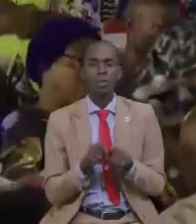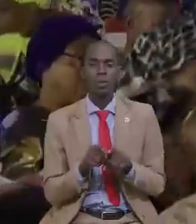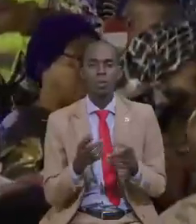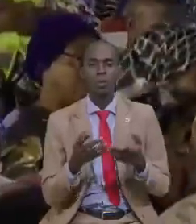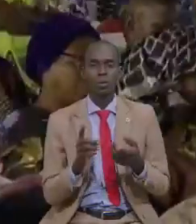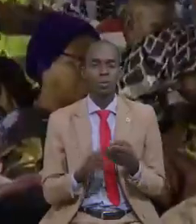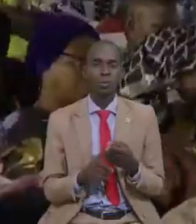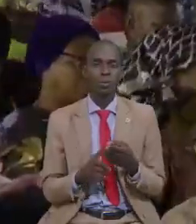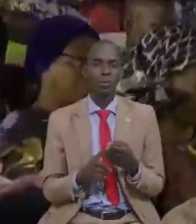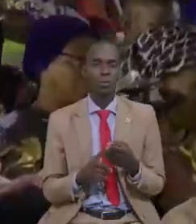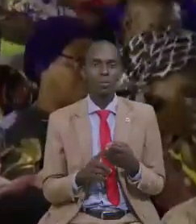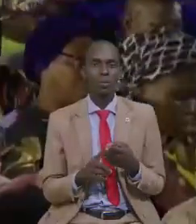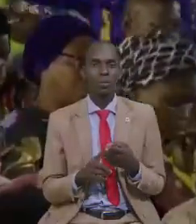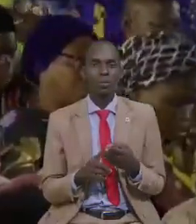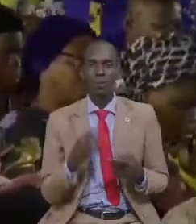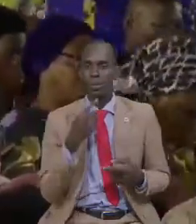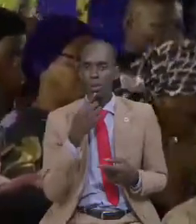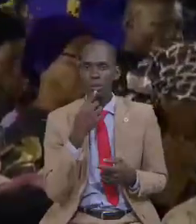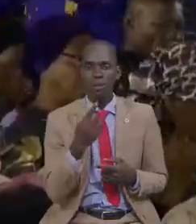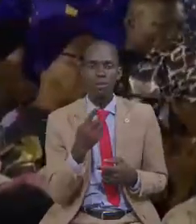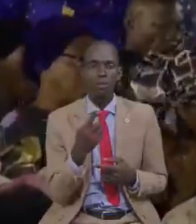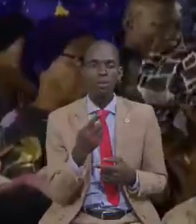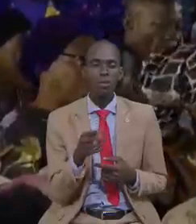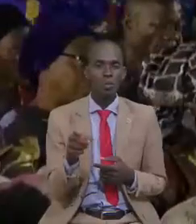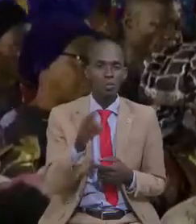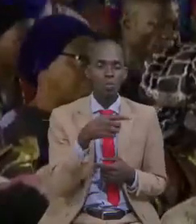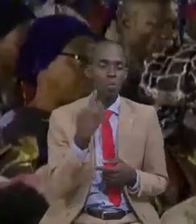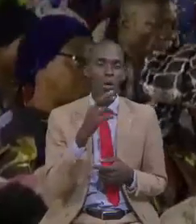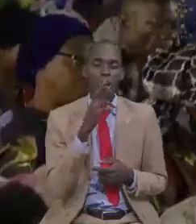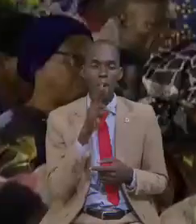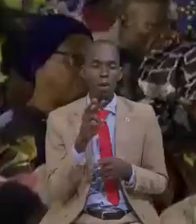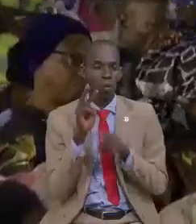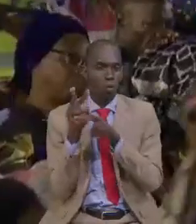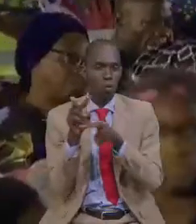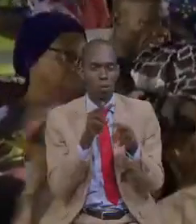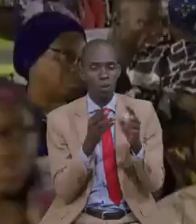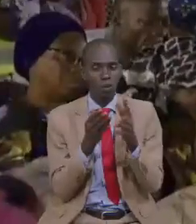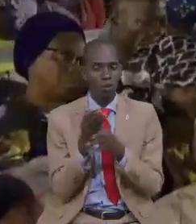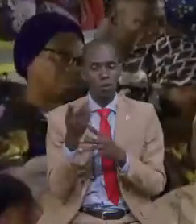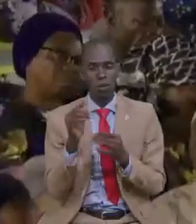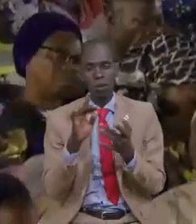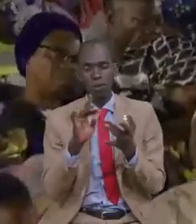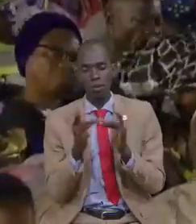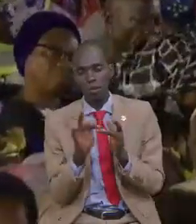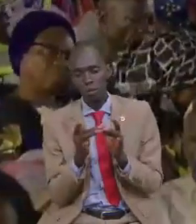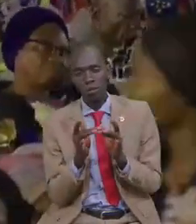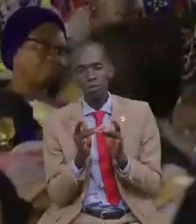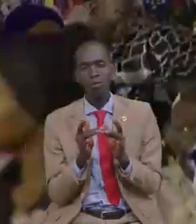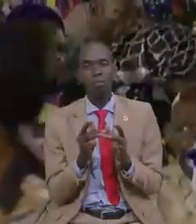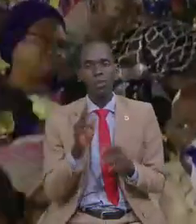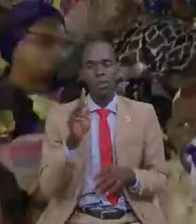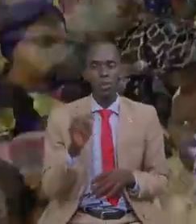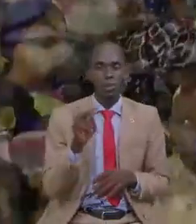tell our online audience that if you gave your life to Christ after